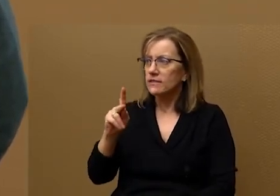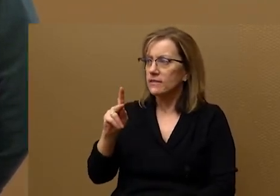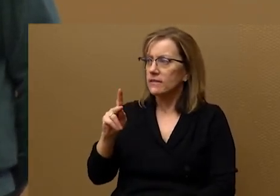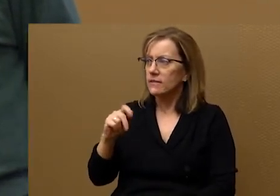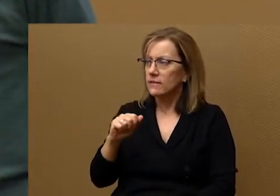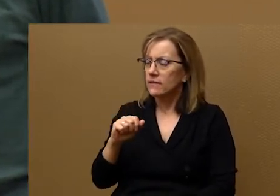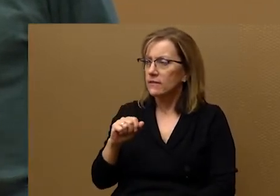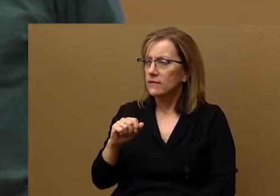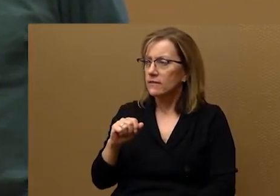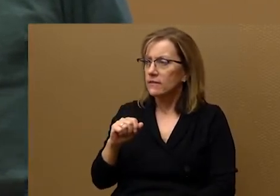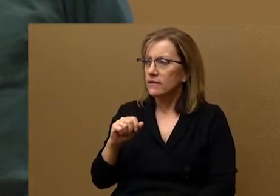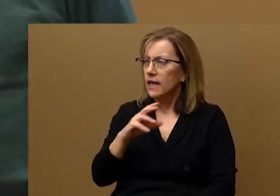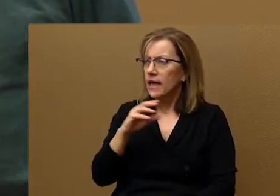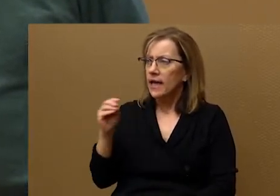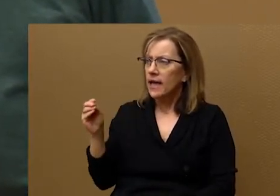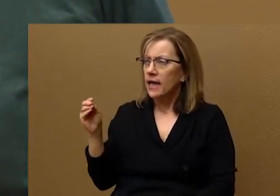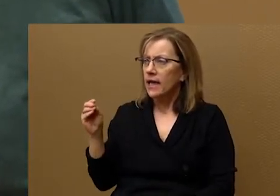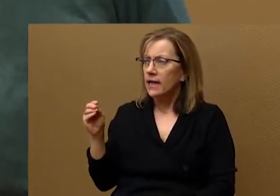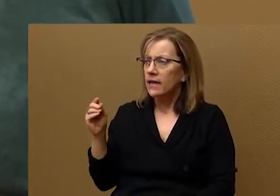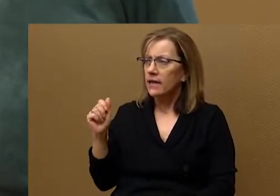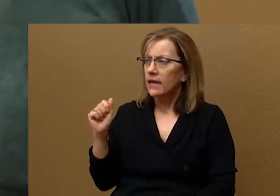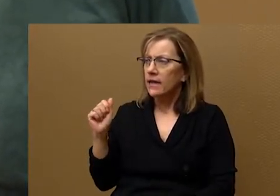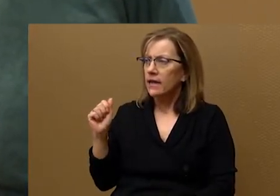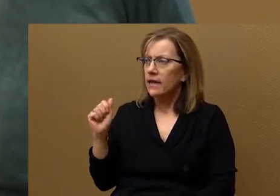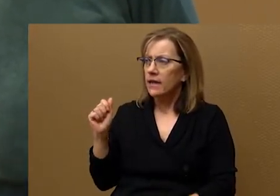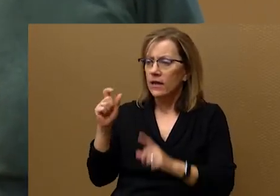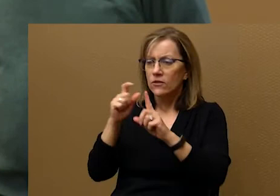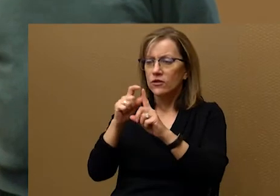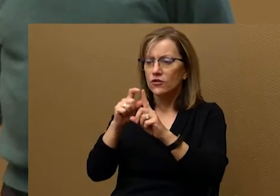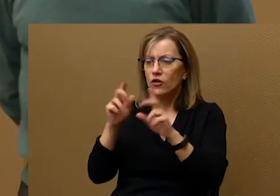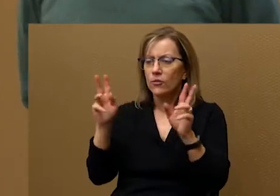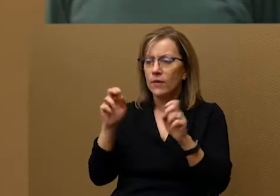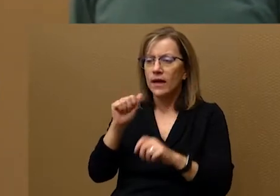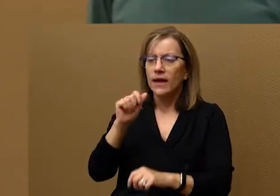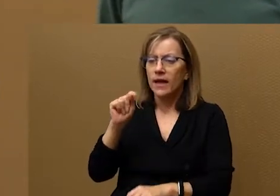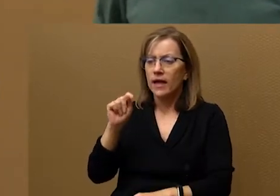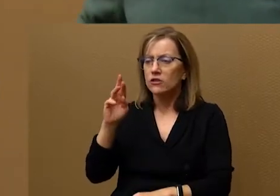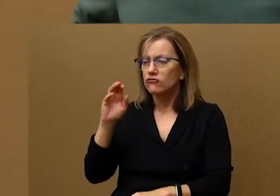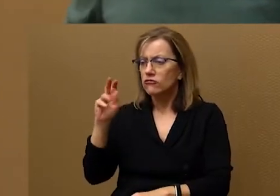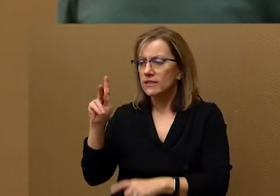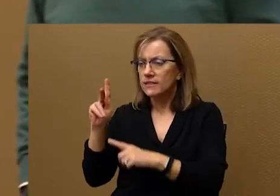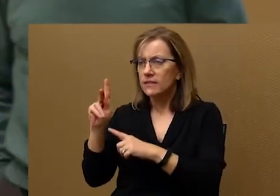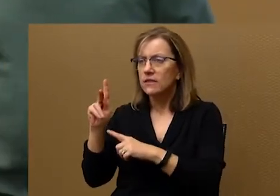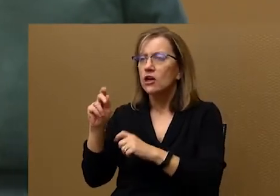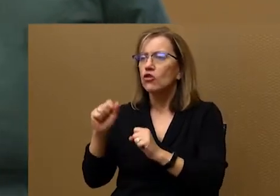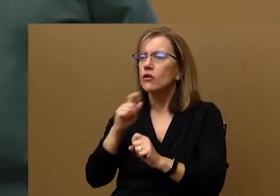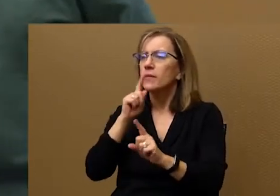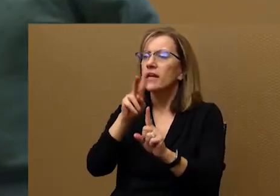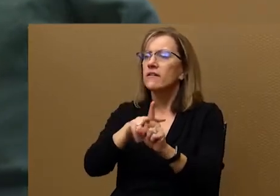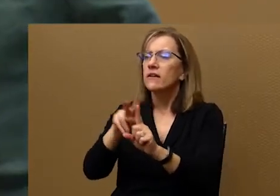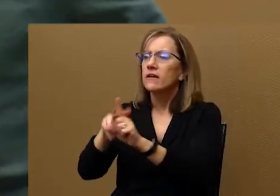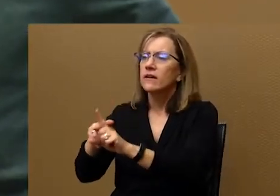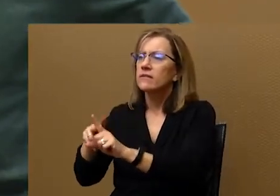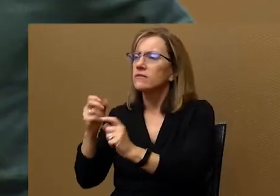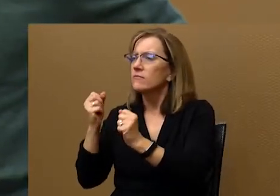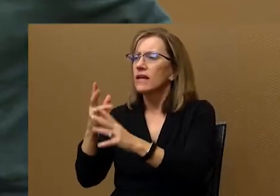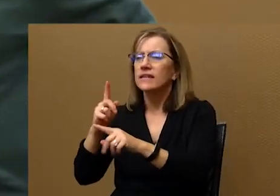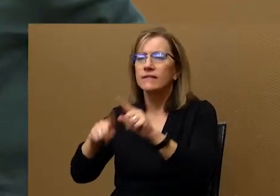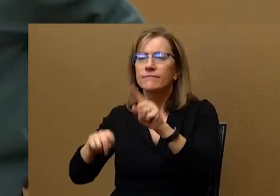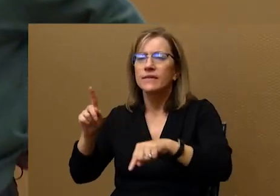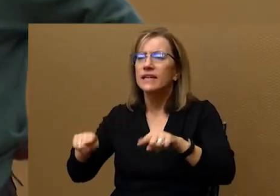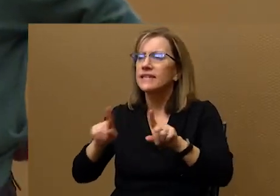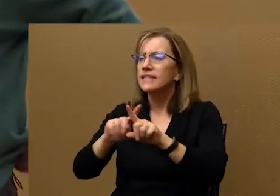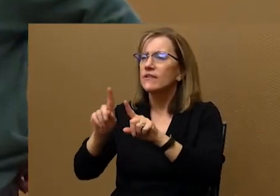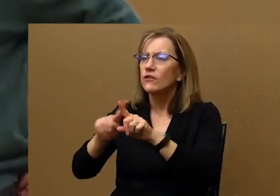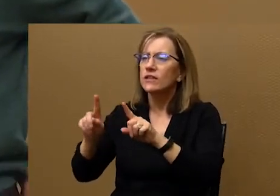youth. And the term at-risk could be applied to quite a few different youth, regardless of their